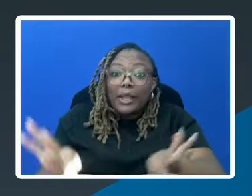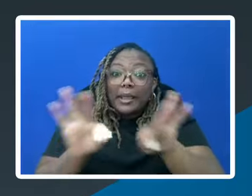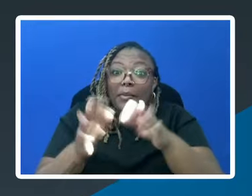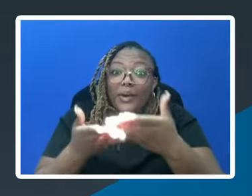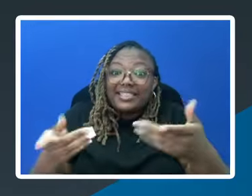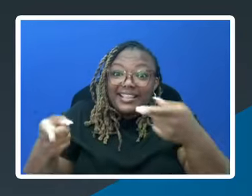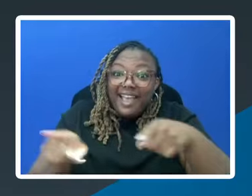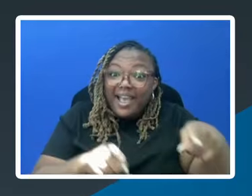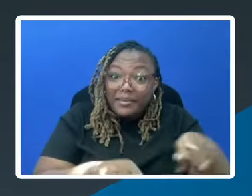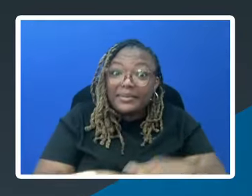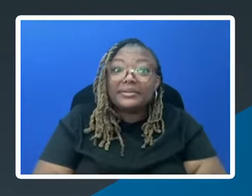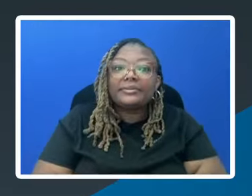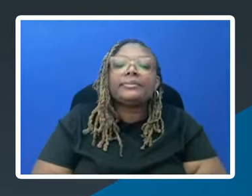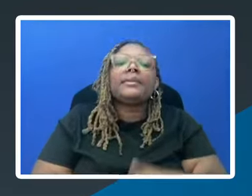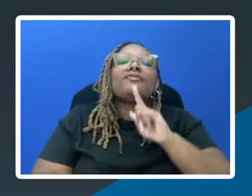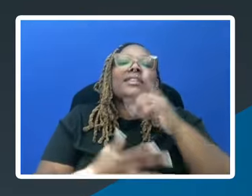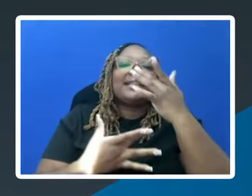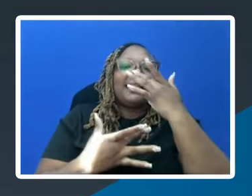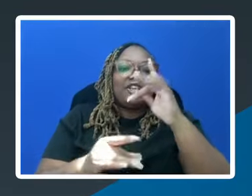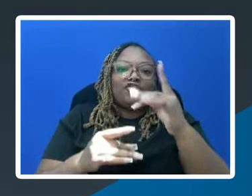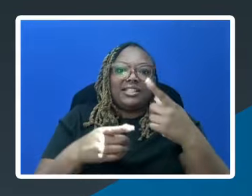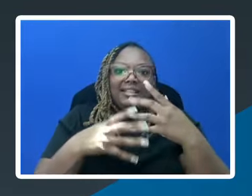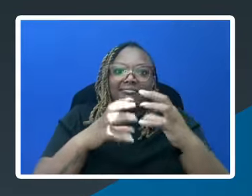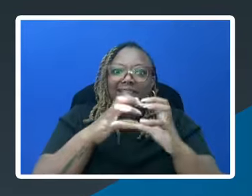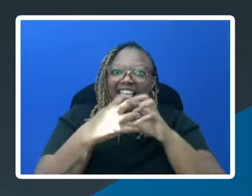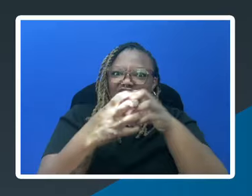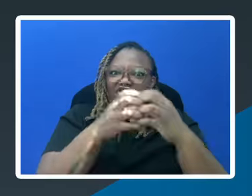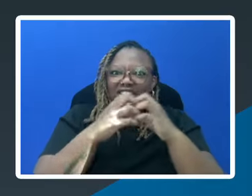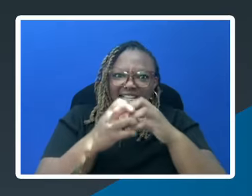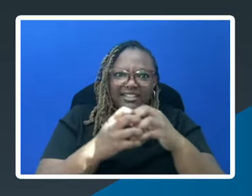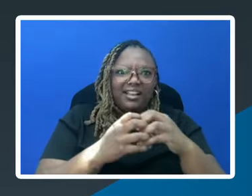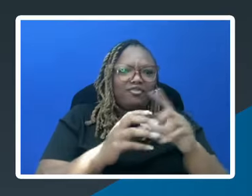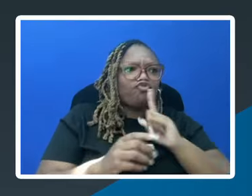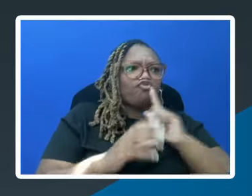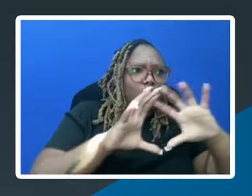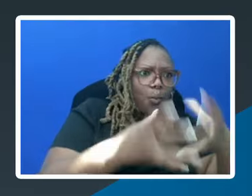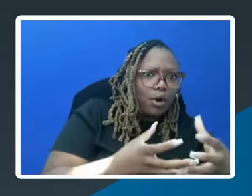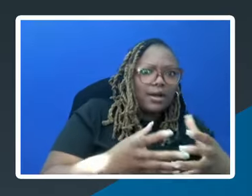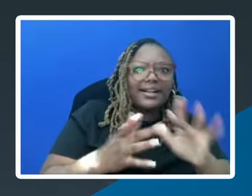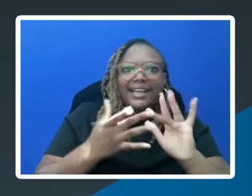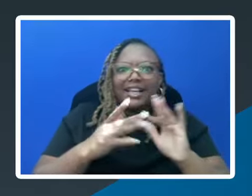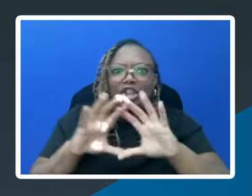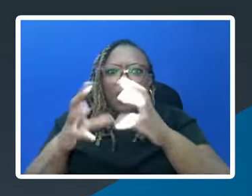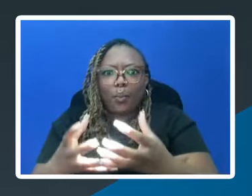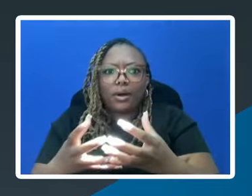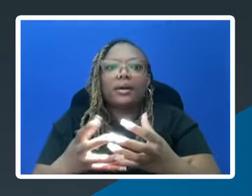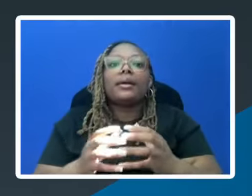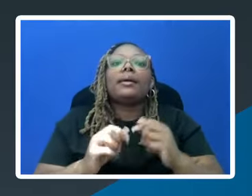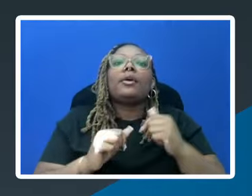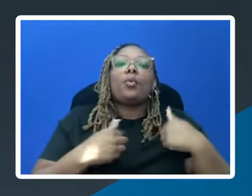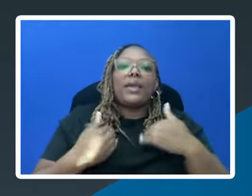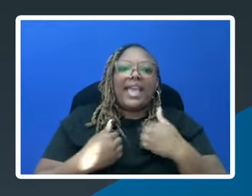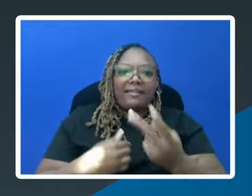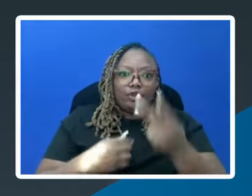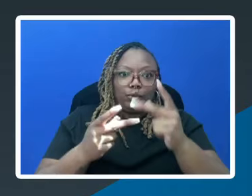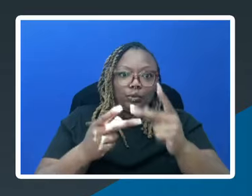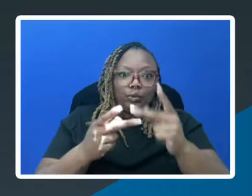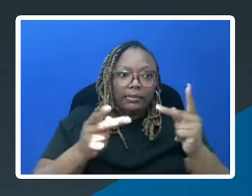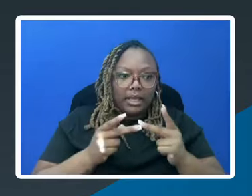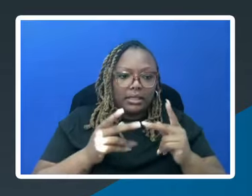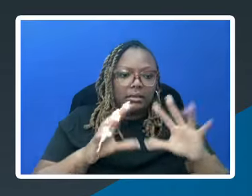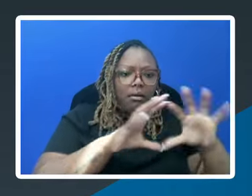is an interesting intersection, this ability that we have to live in these two places at the same